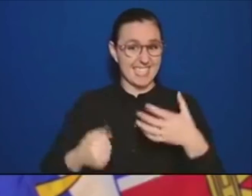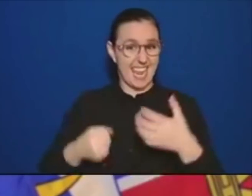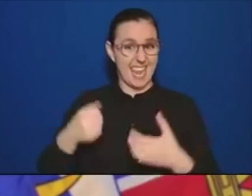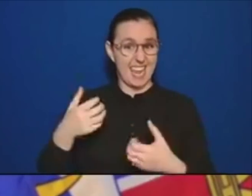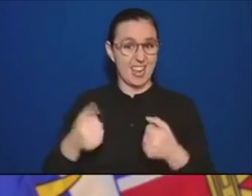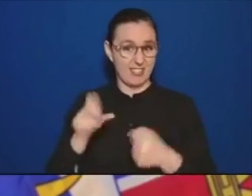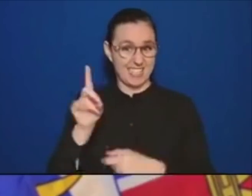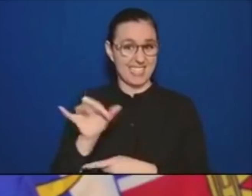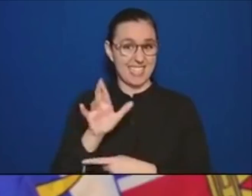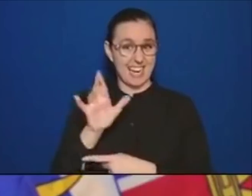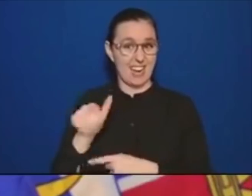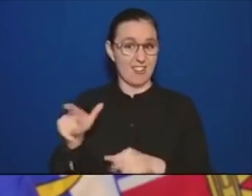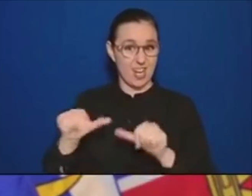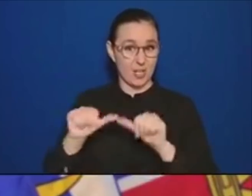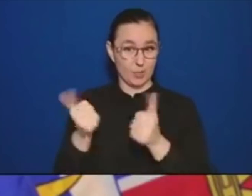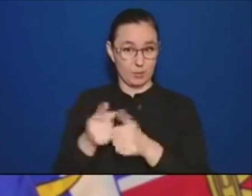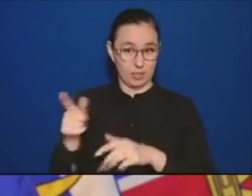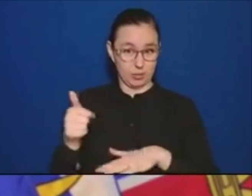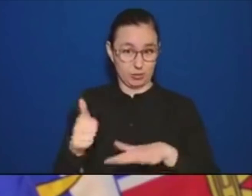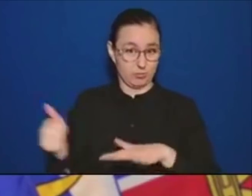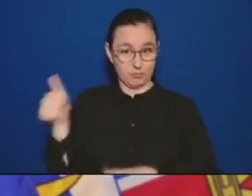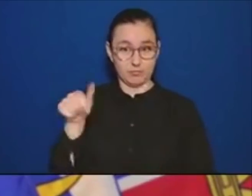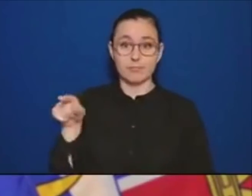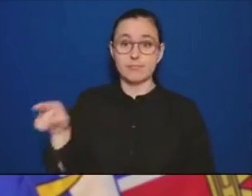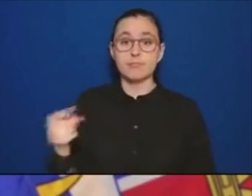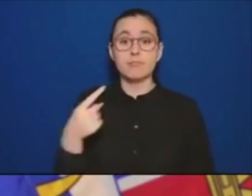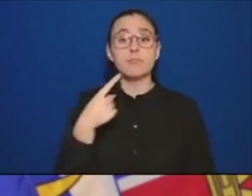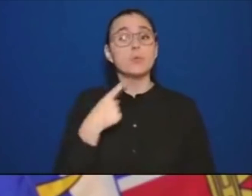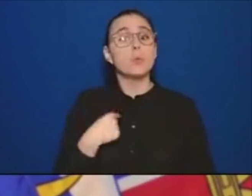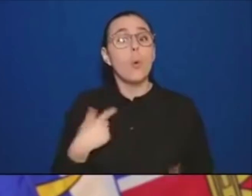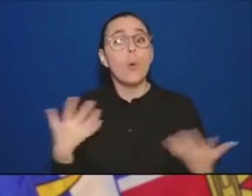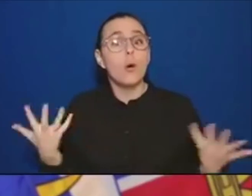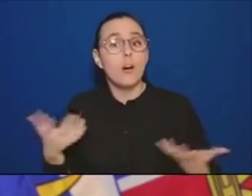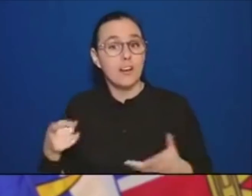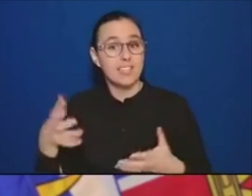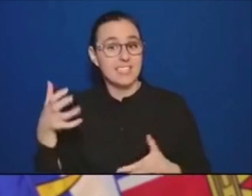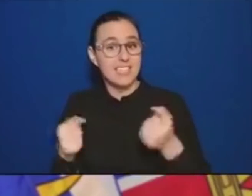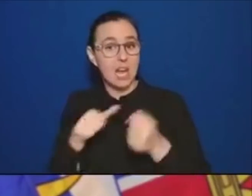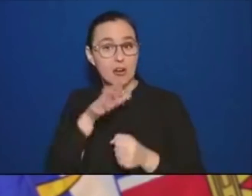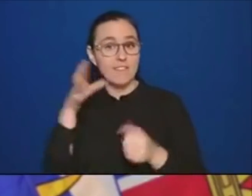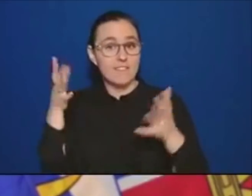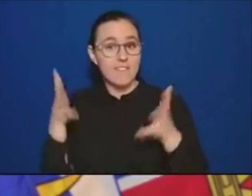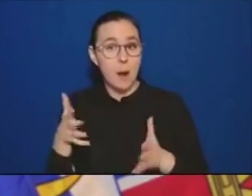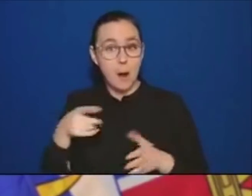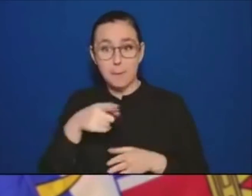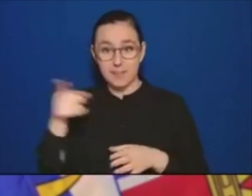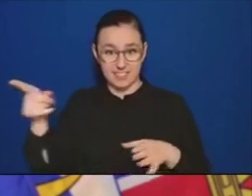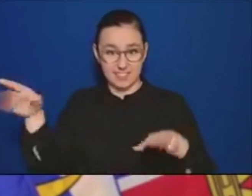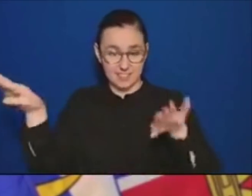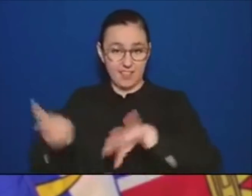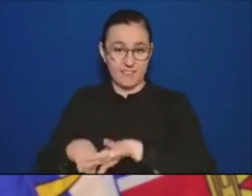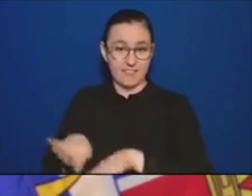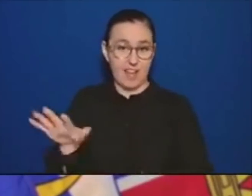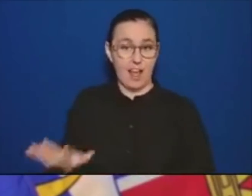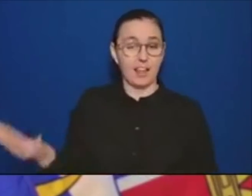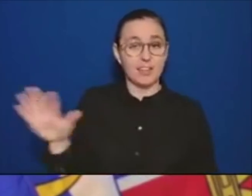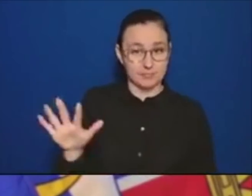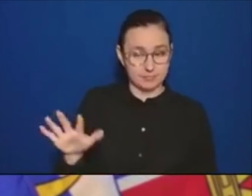about a dairy farm in the valley. Dairy farmers Carl and Rudy Meyer, who have a dairy